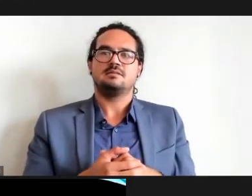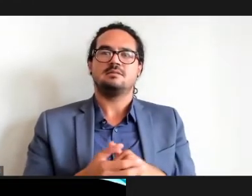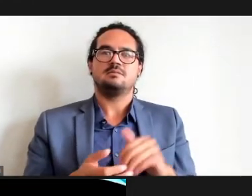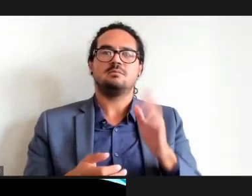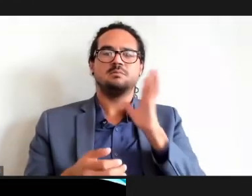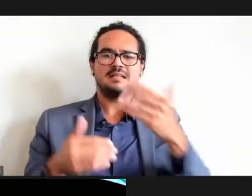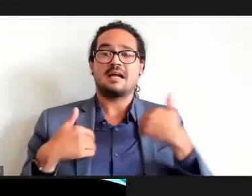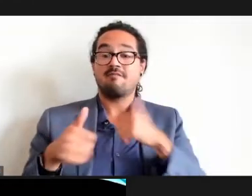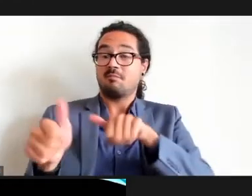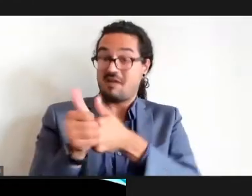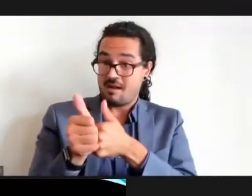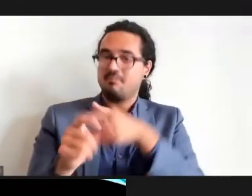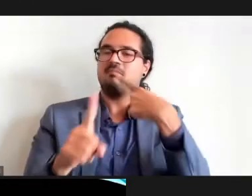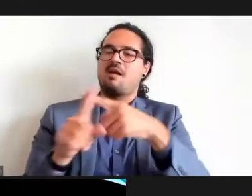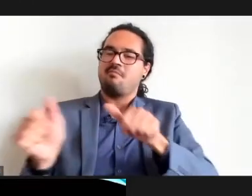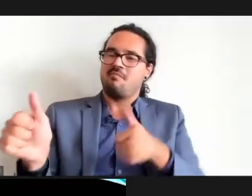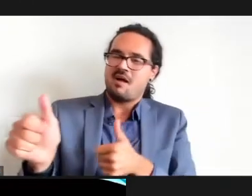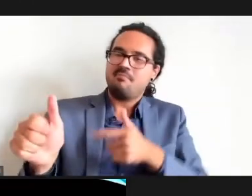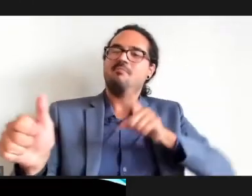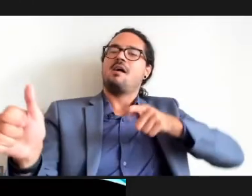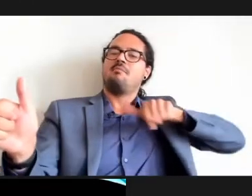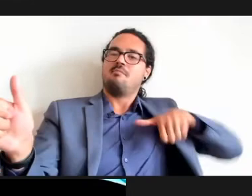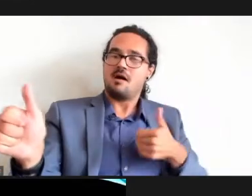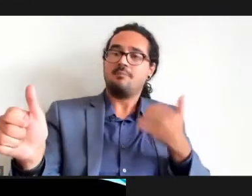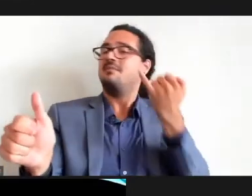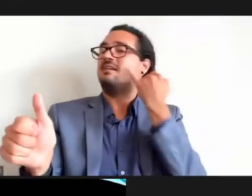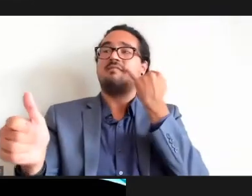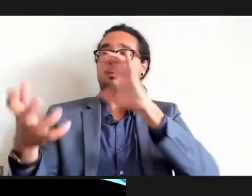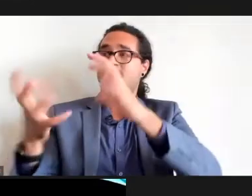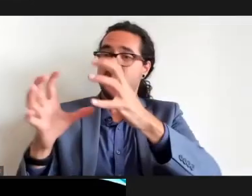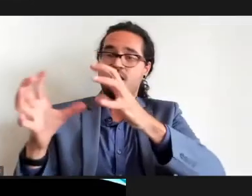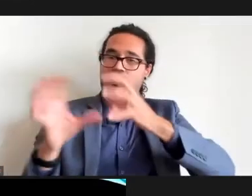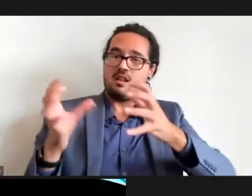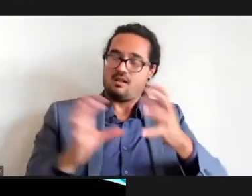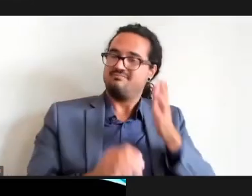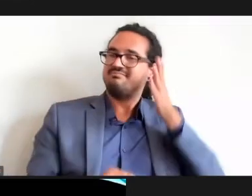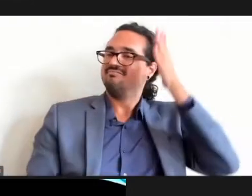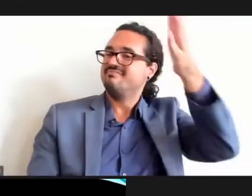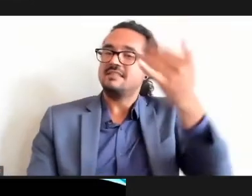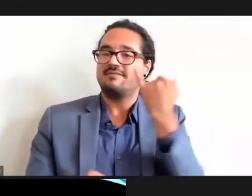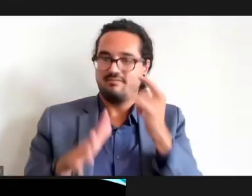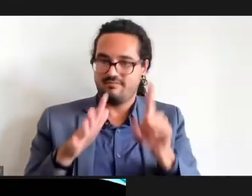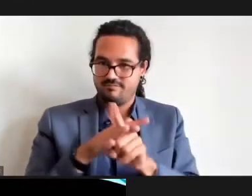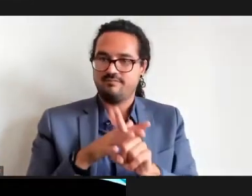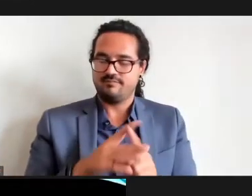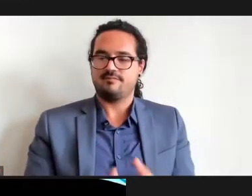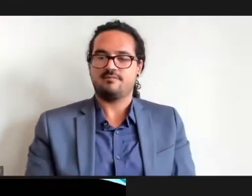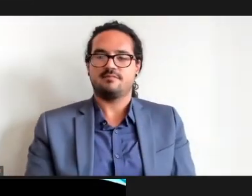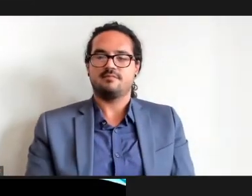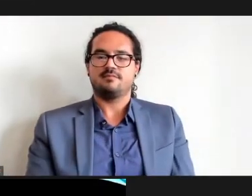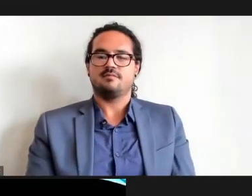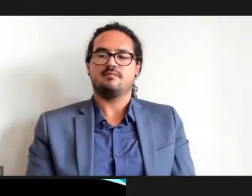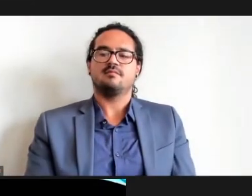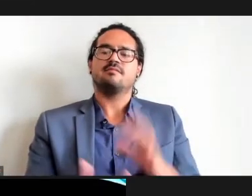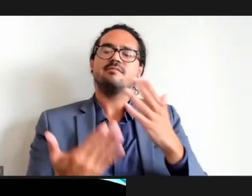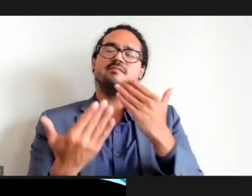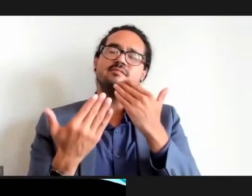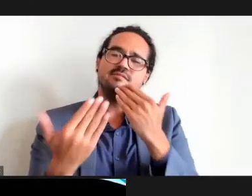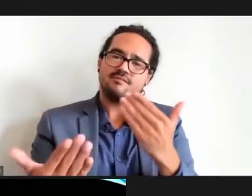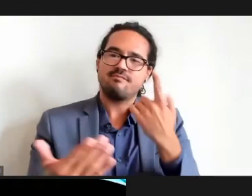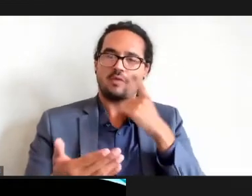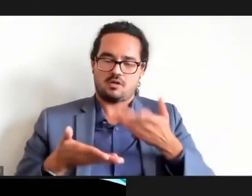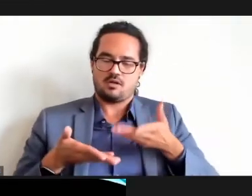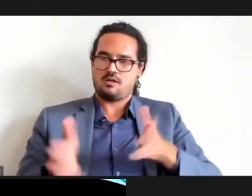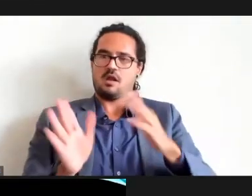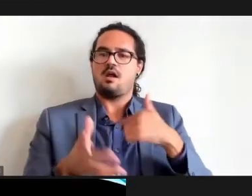need those. So with that, I want to say thanks again for welcoming us to the community, and we look forward to working with